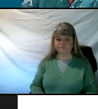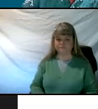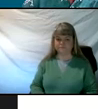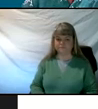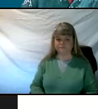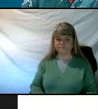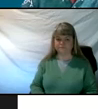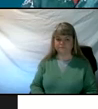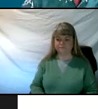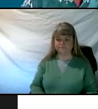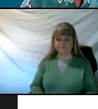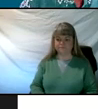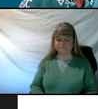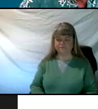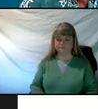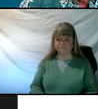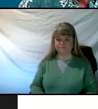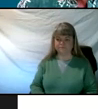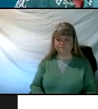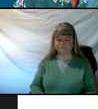okay, attend to it. So